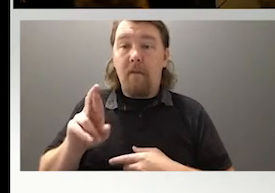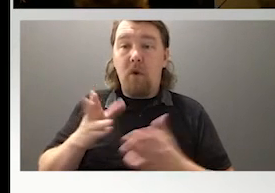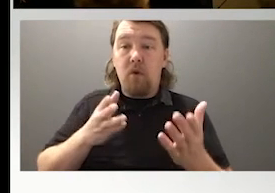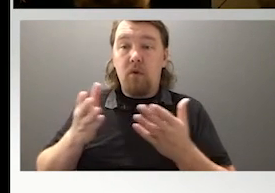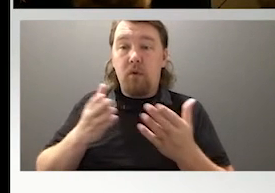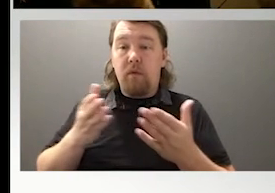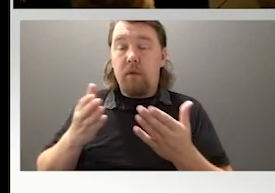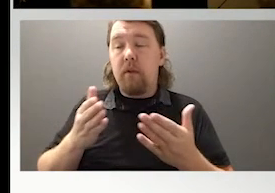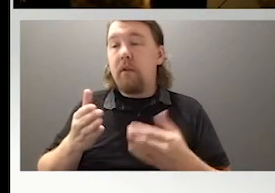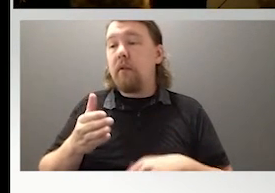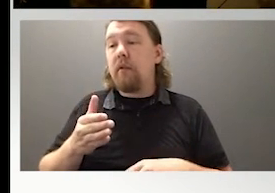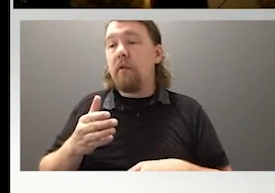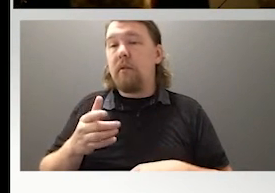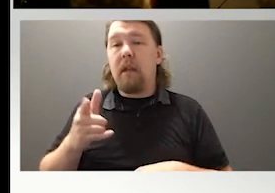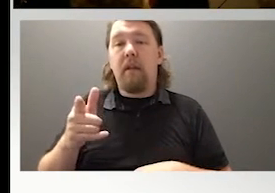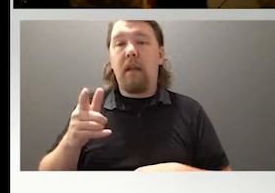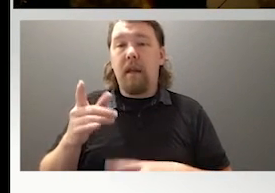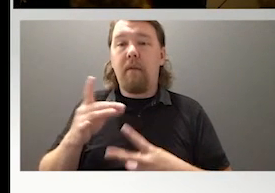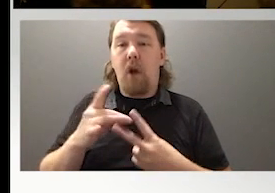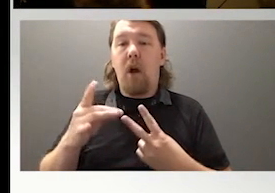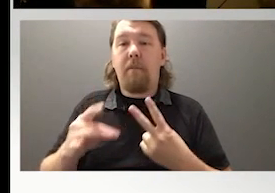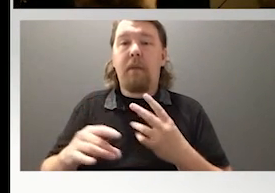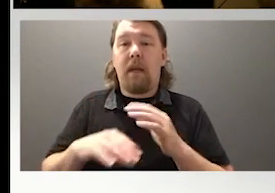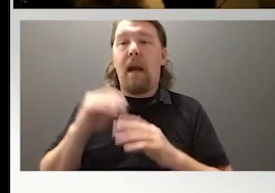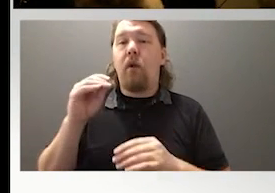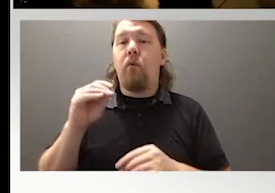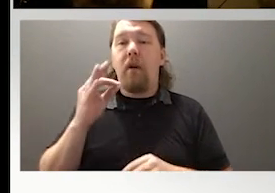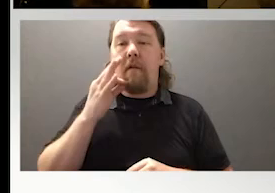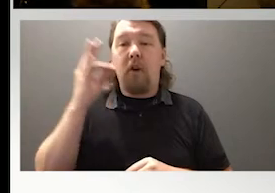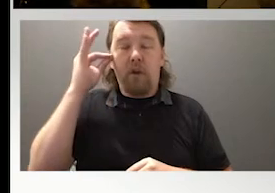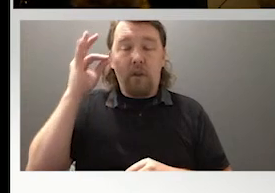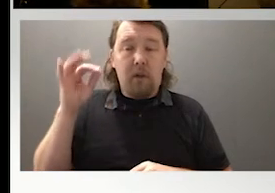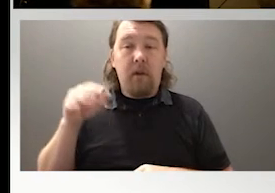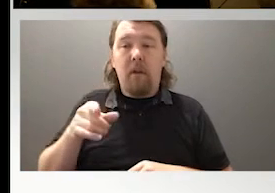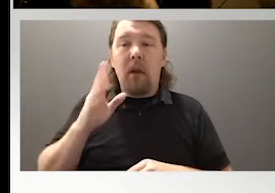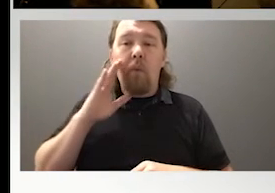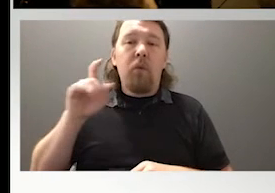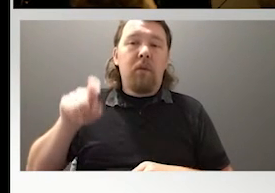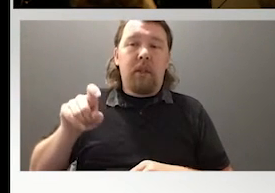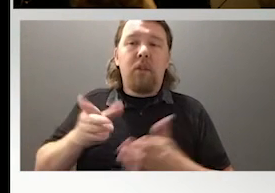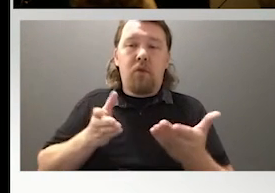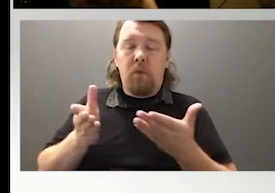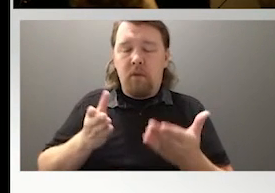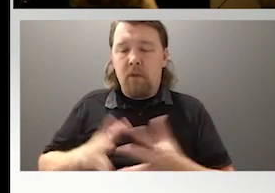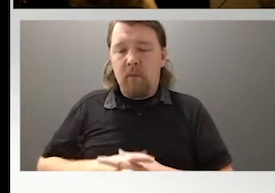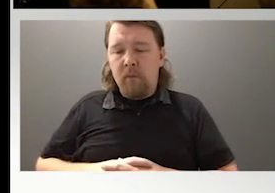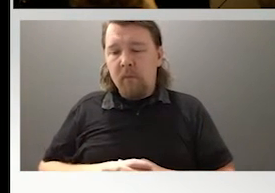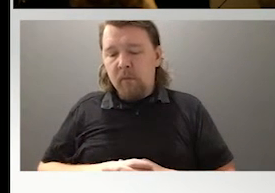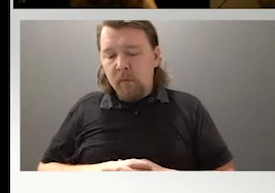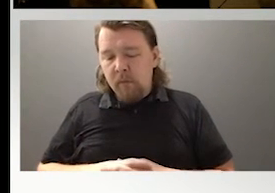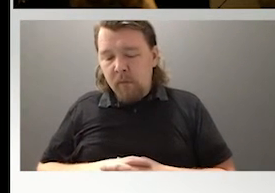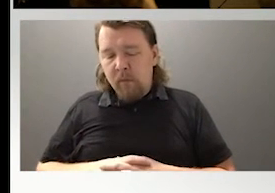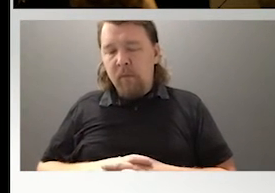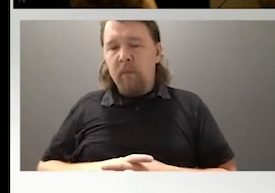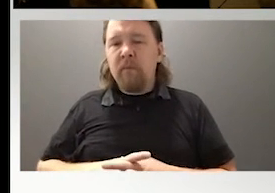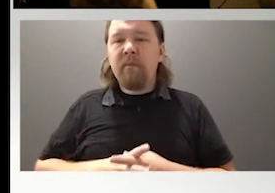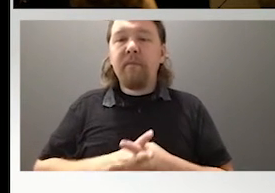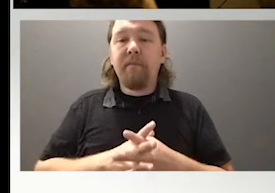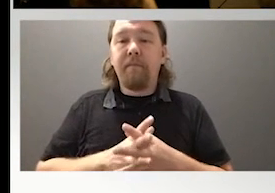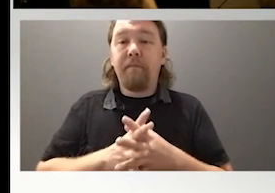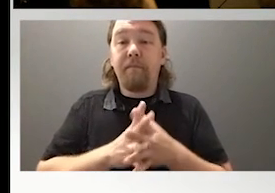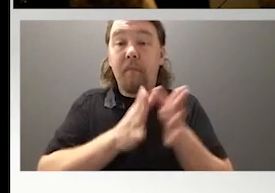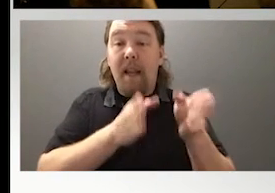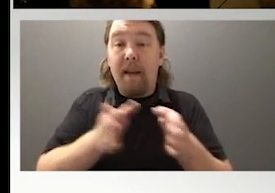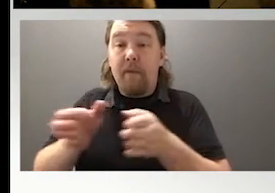services, have opted out of foster care, and will need services. Individuals who meet